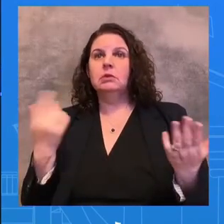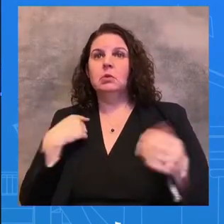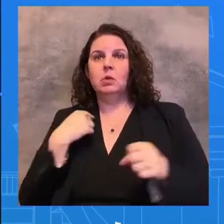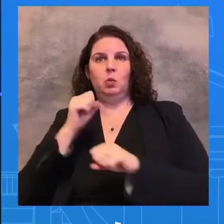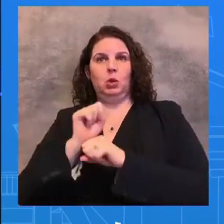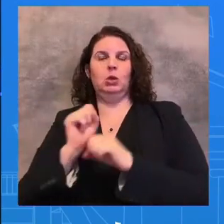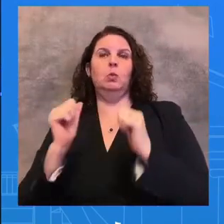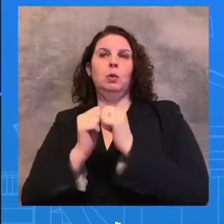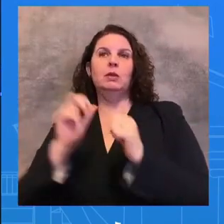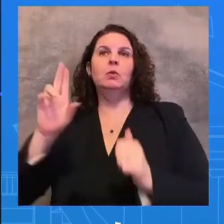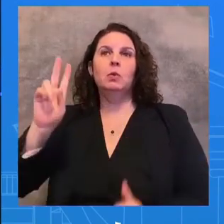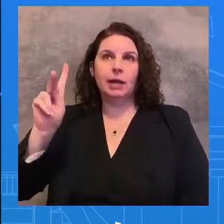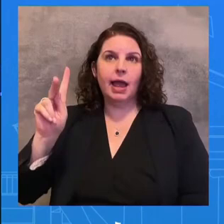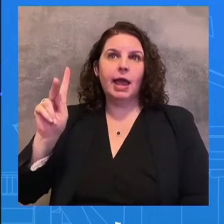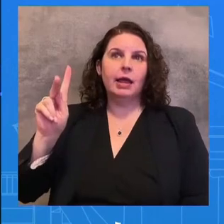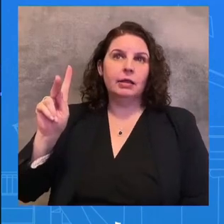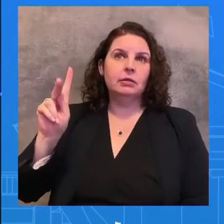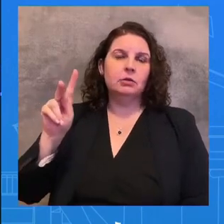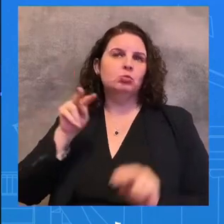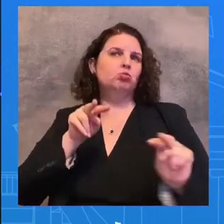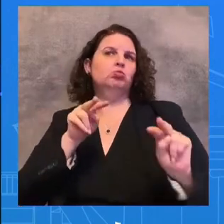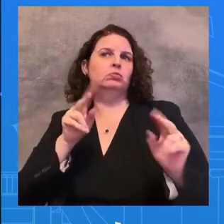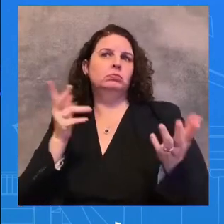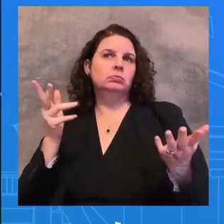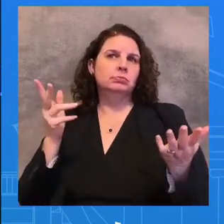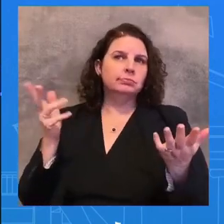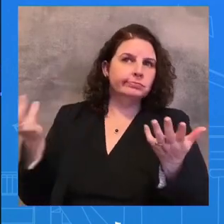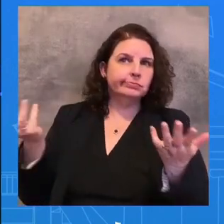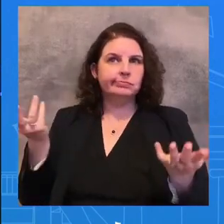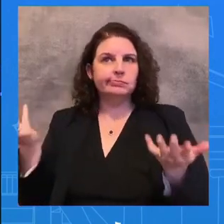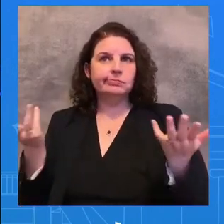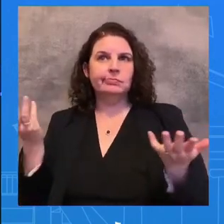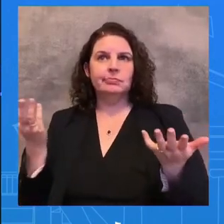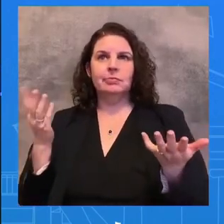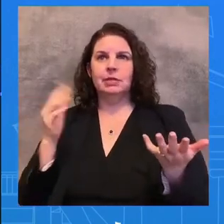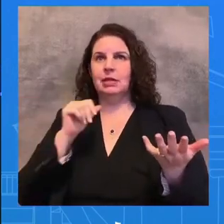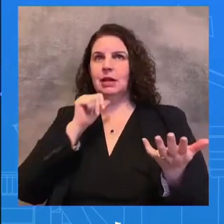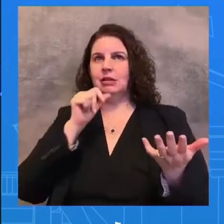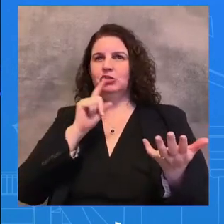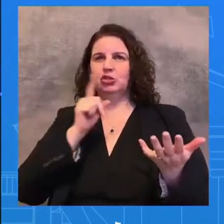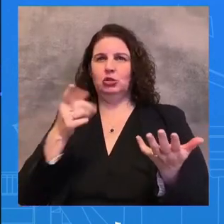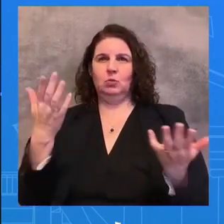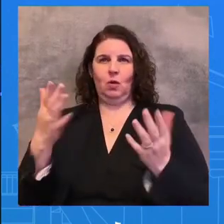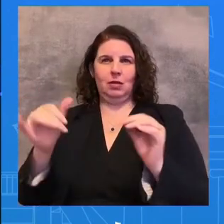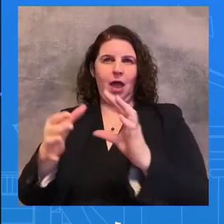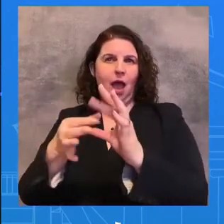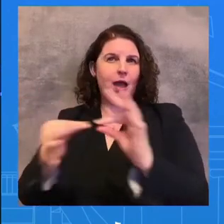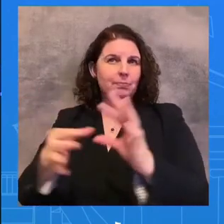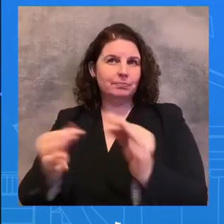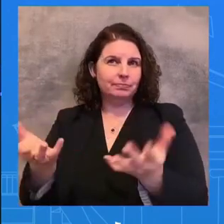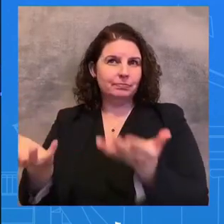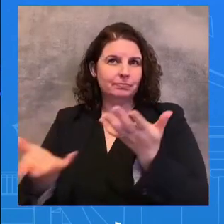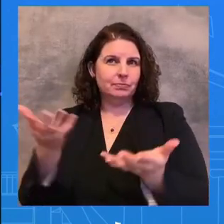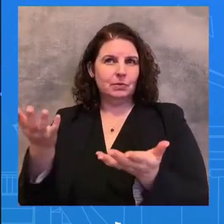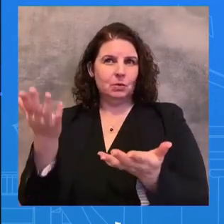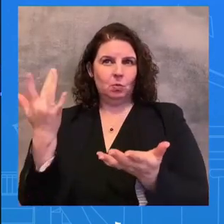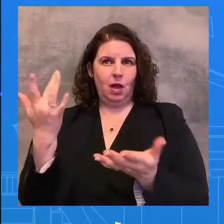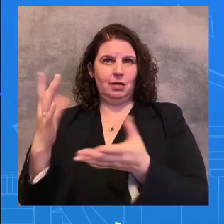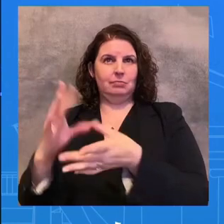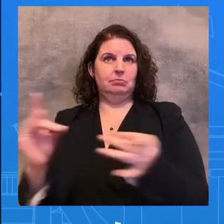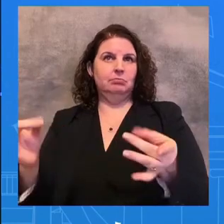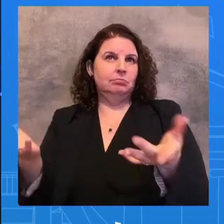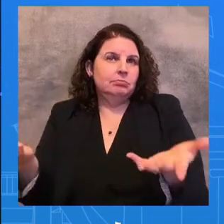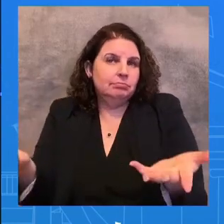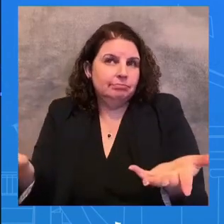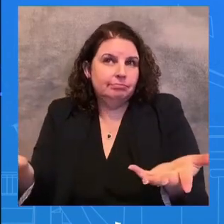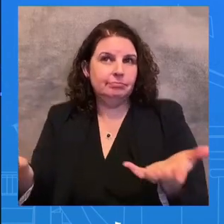just want to understand better what exactly that comment was referring to. What I would point out is that just recently we have